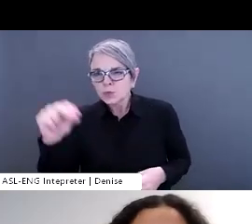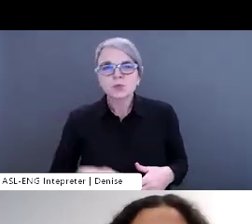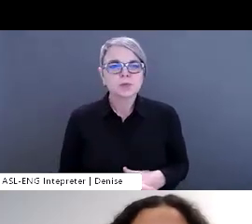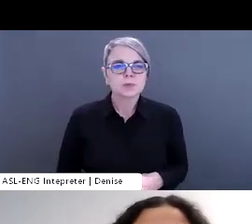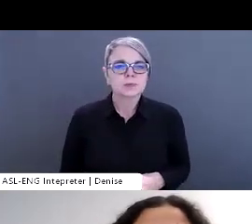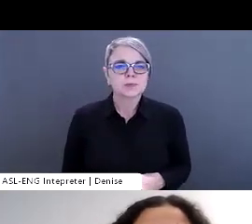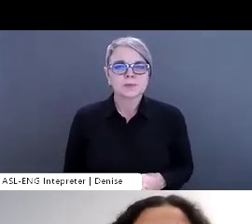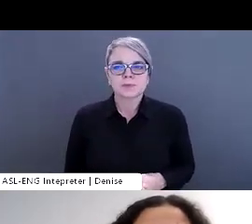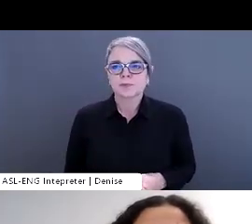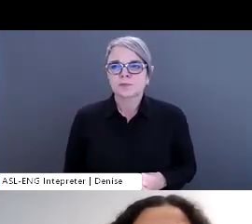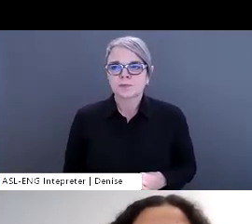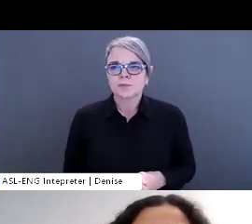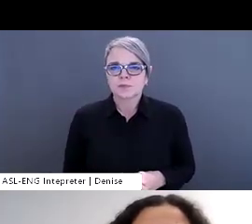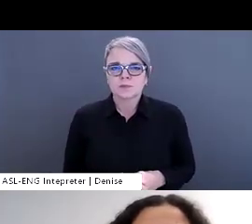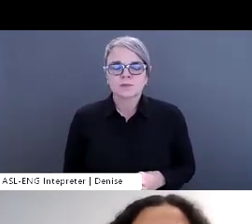that's great.